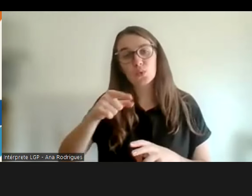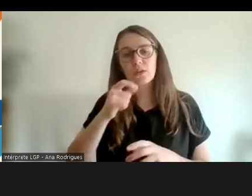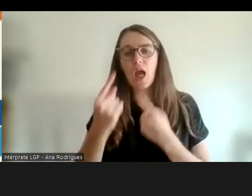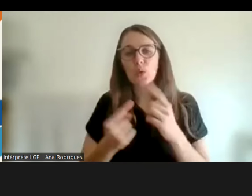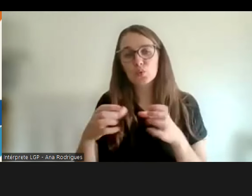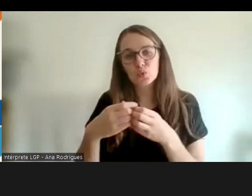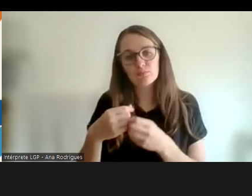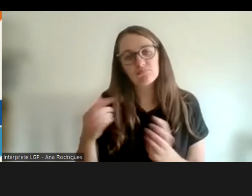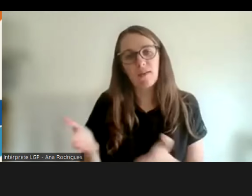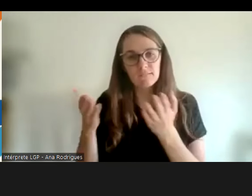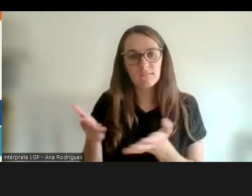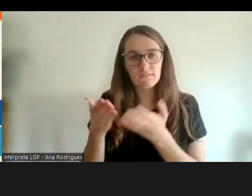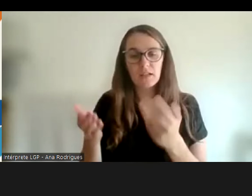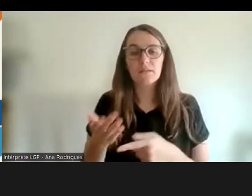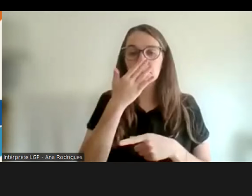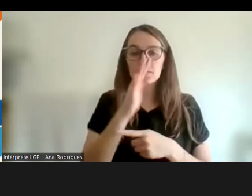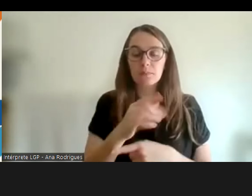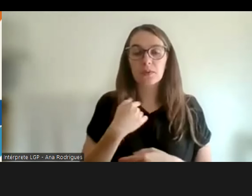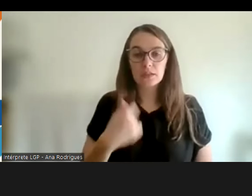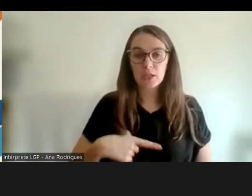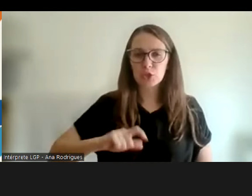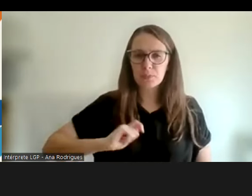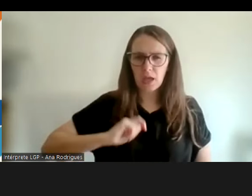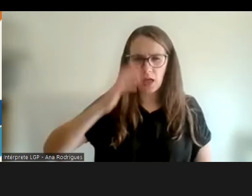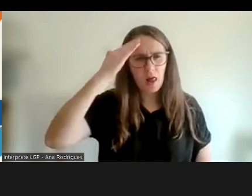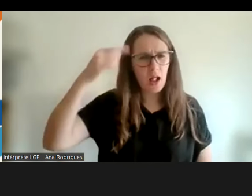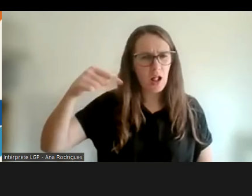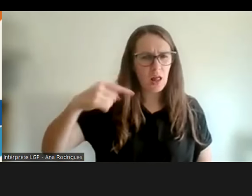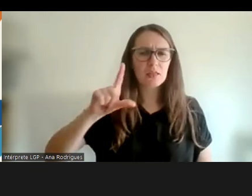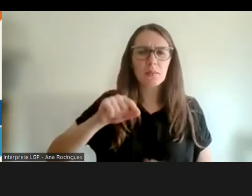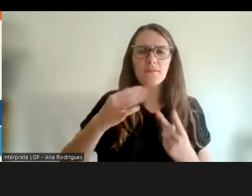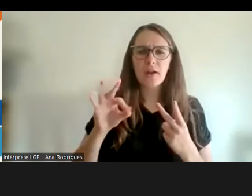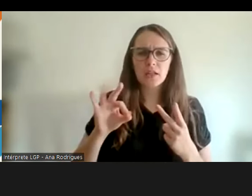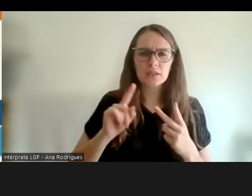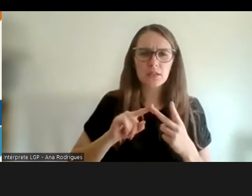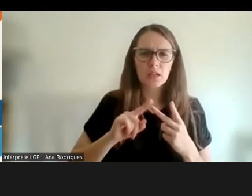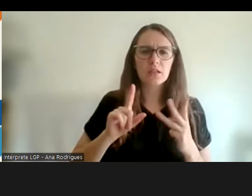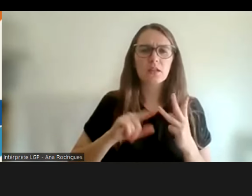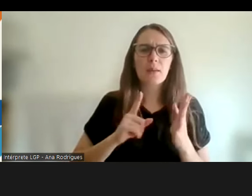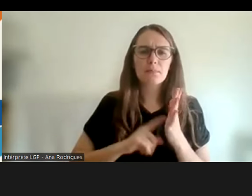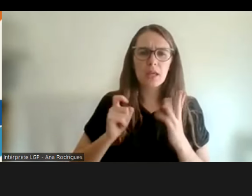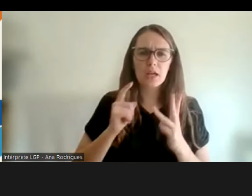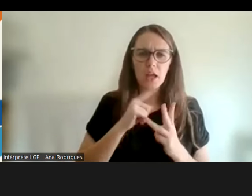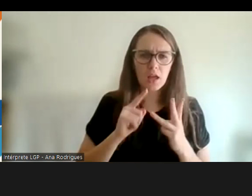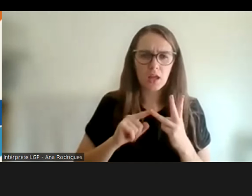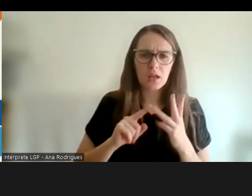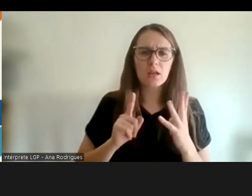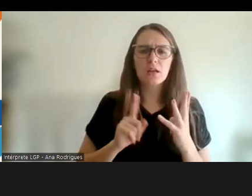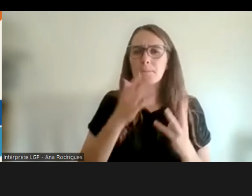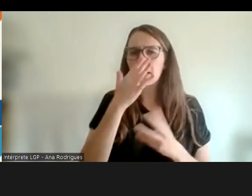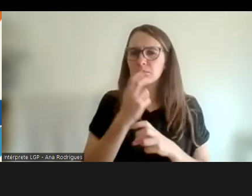them. So we have a group in Spain, I think, in France, in the US, and in